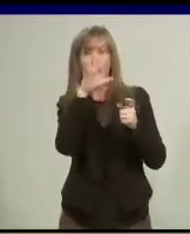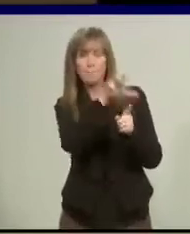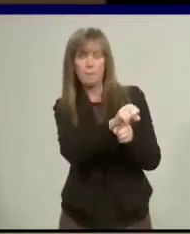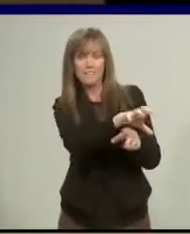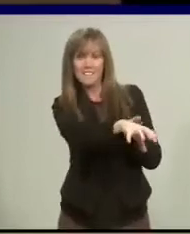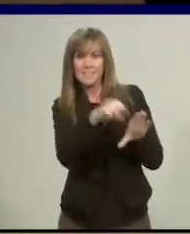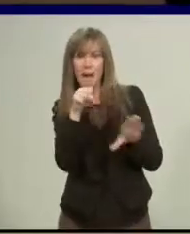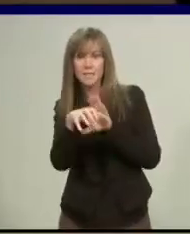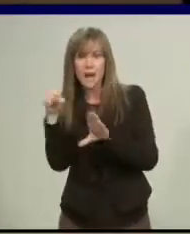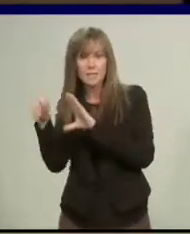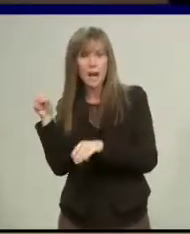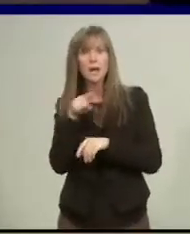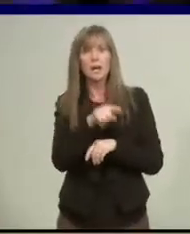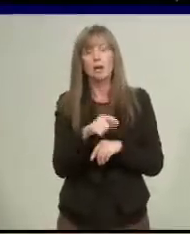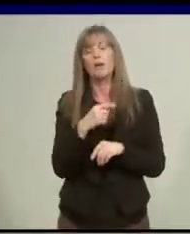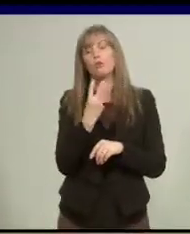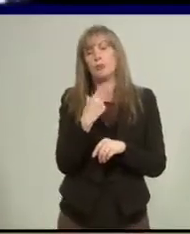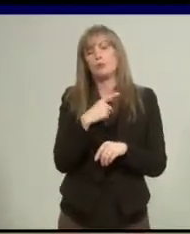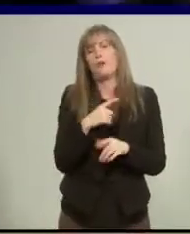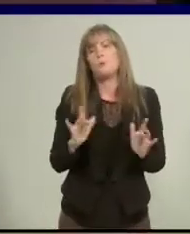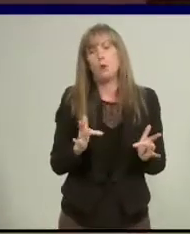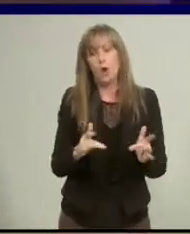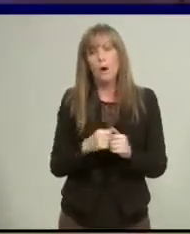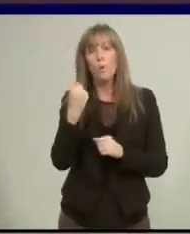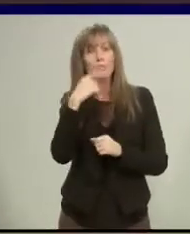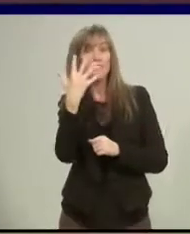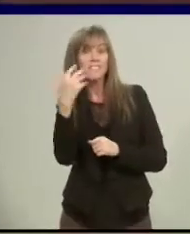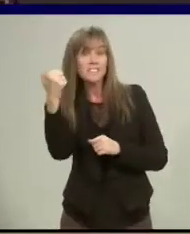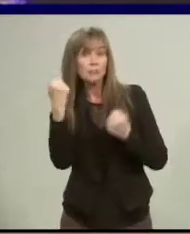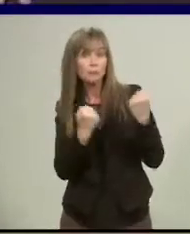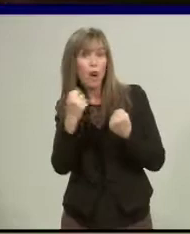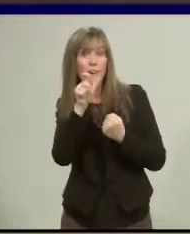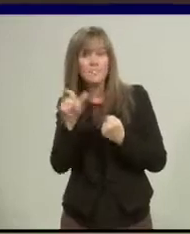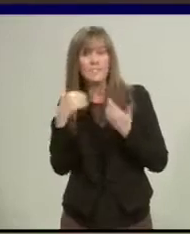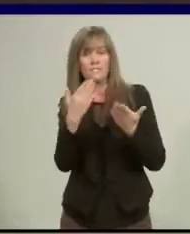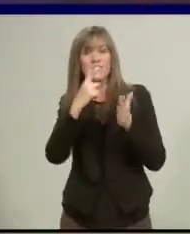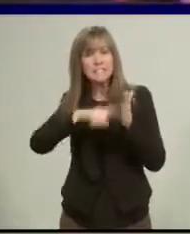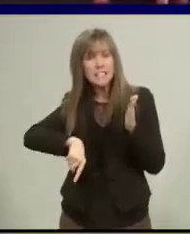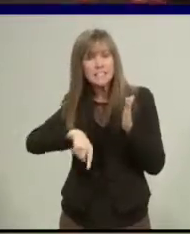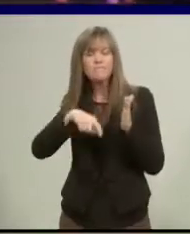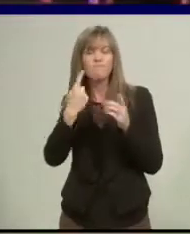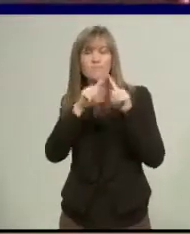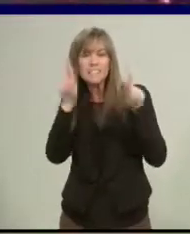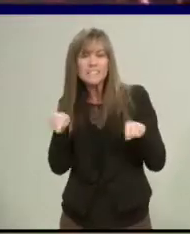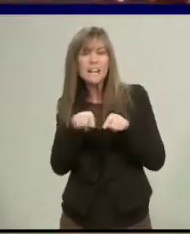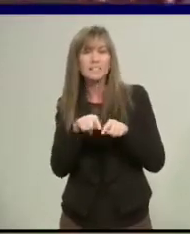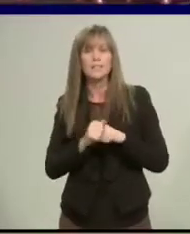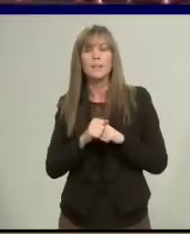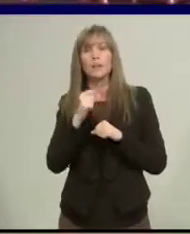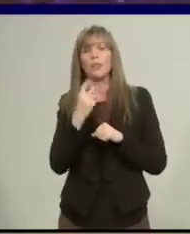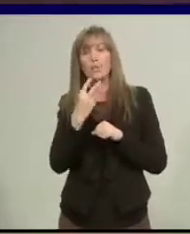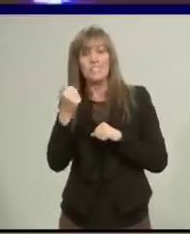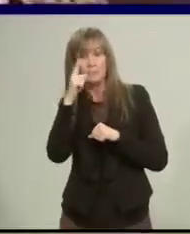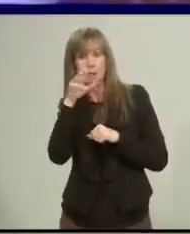those were for burnouts. Another 156 drivers were issued with various infringements. 36 people were apprehended for